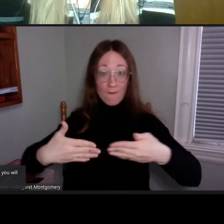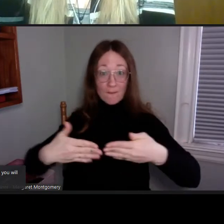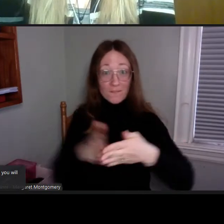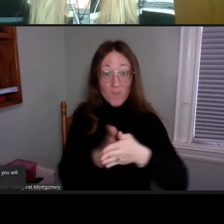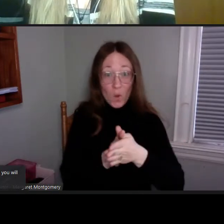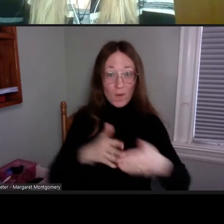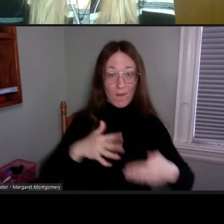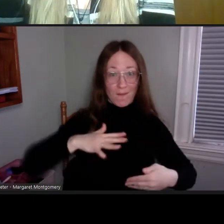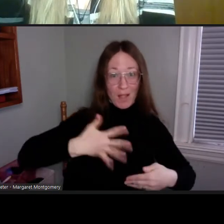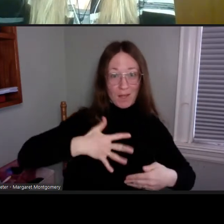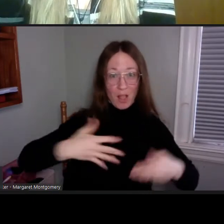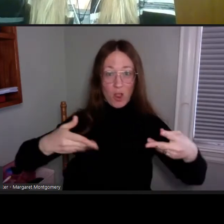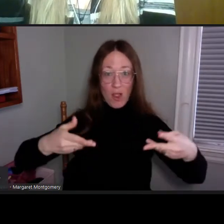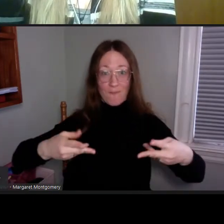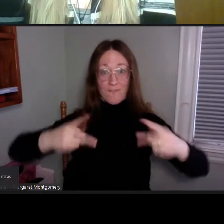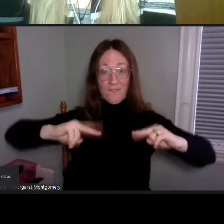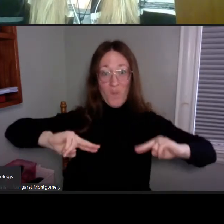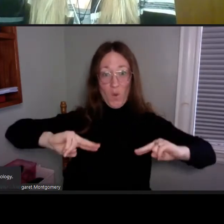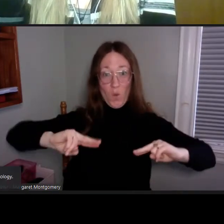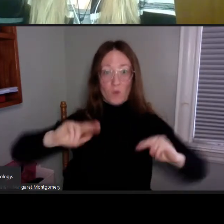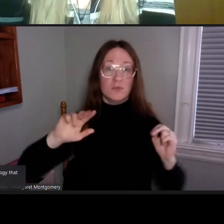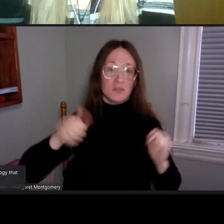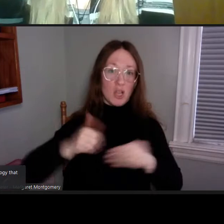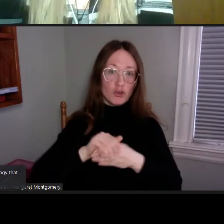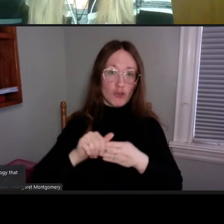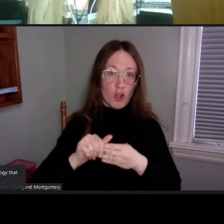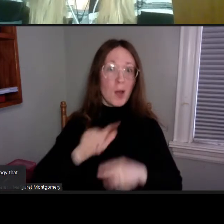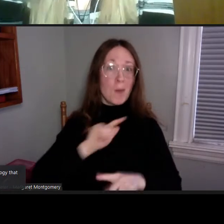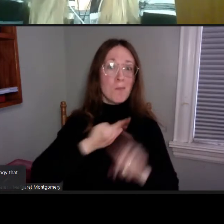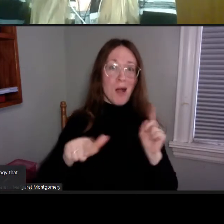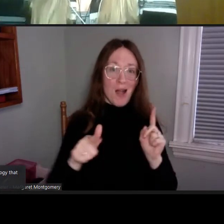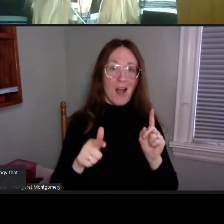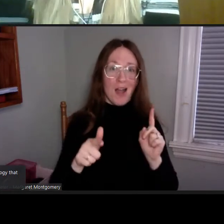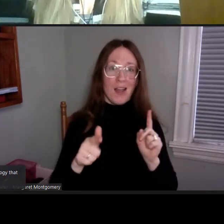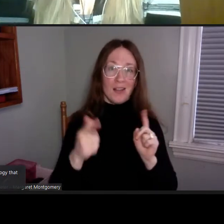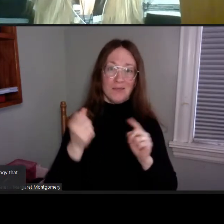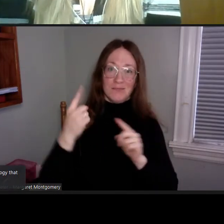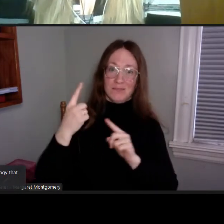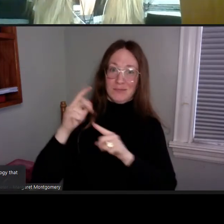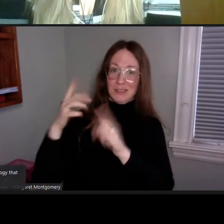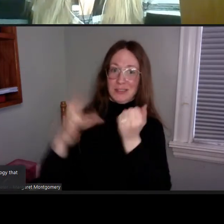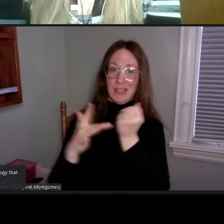it really has taken a leap with technology that helps a whole lot.